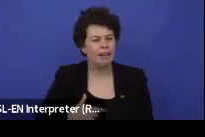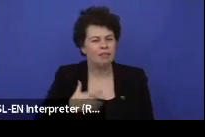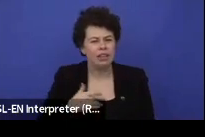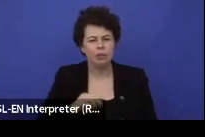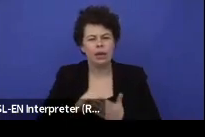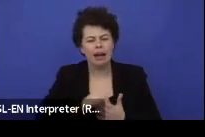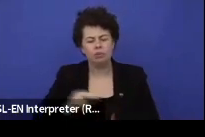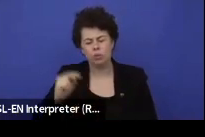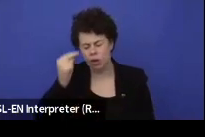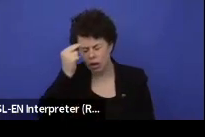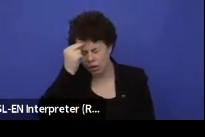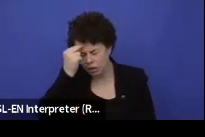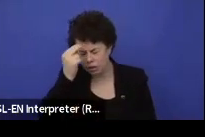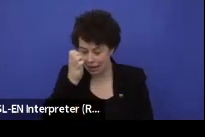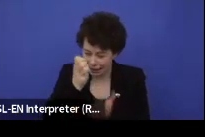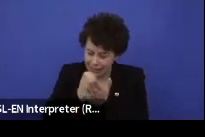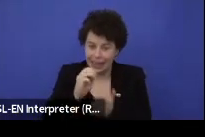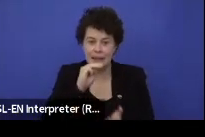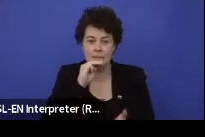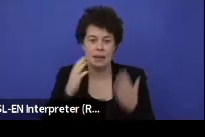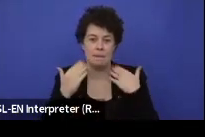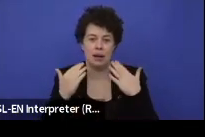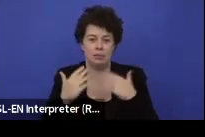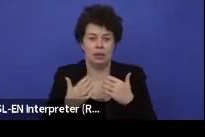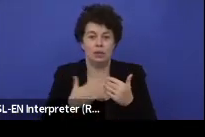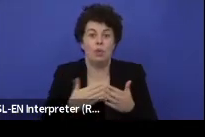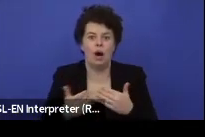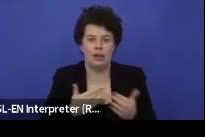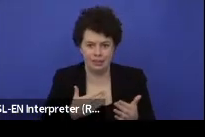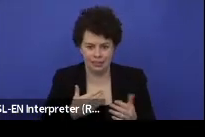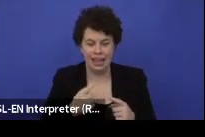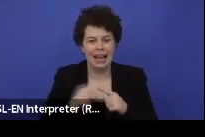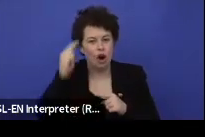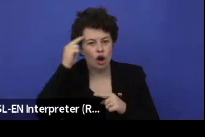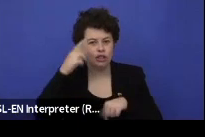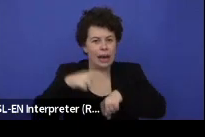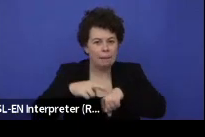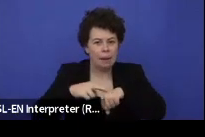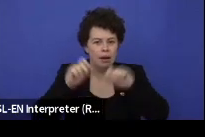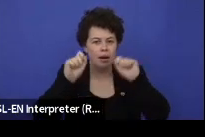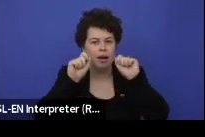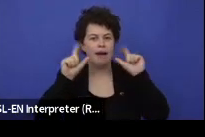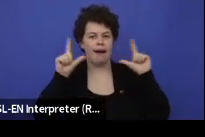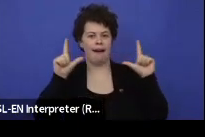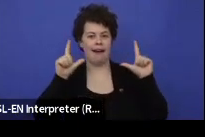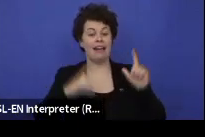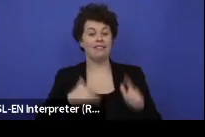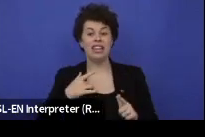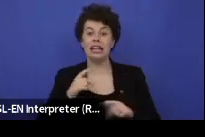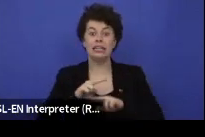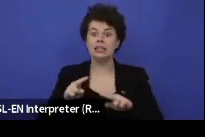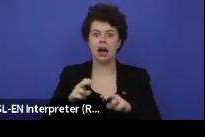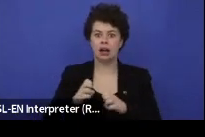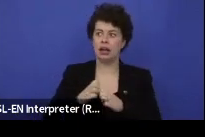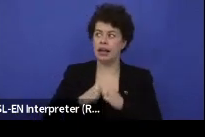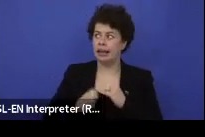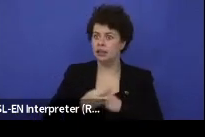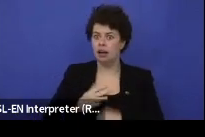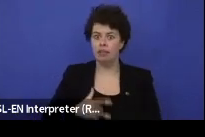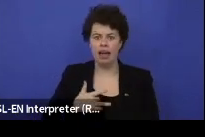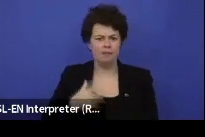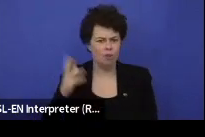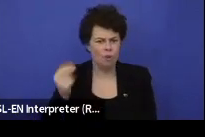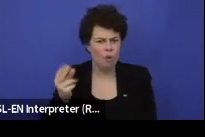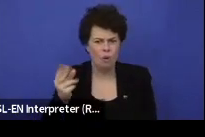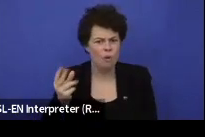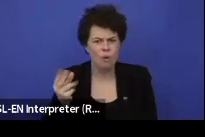understand exactly what it is, what's going on, and see it for what it is, that it's not the end of, or it